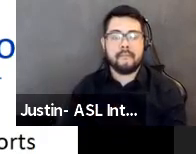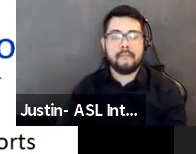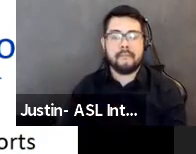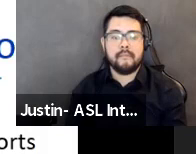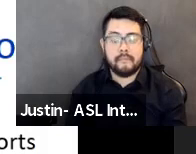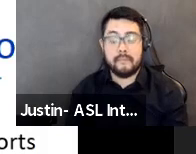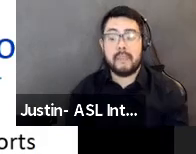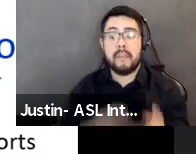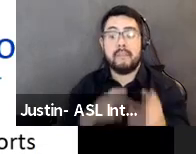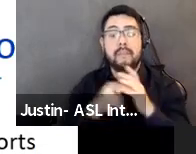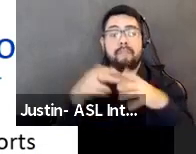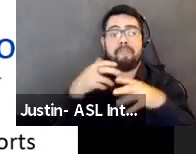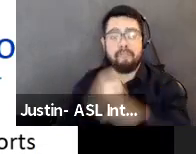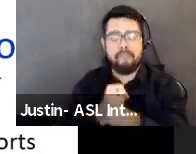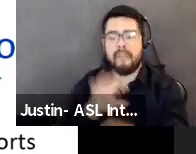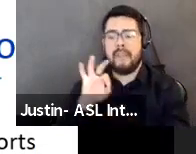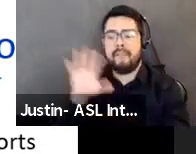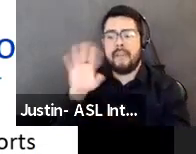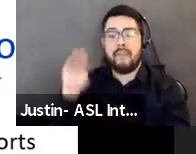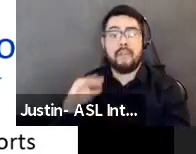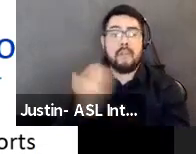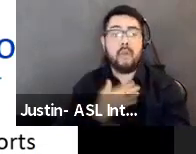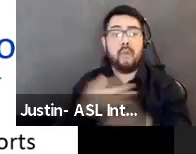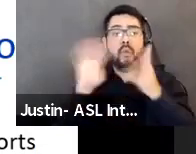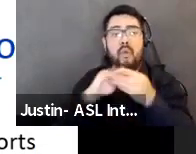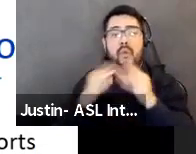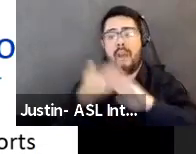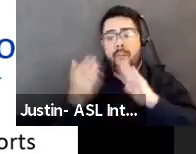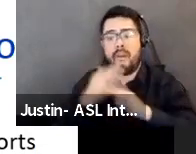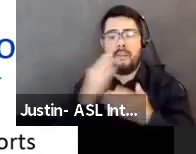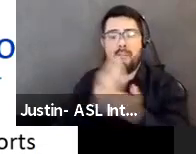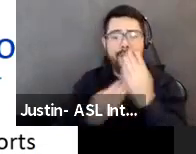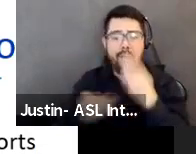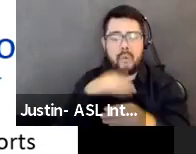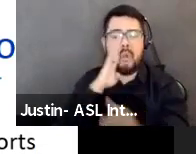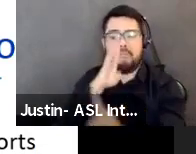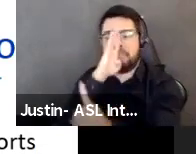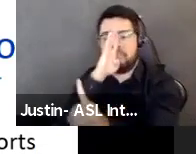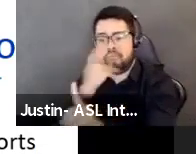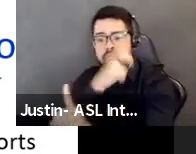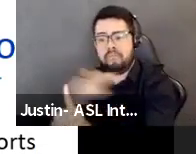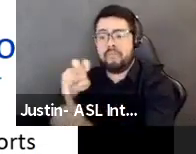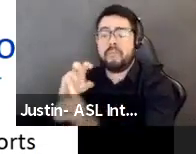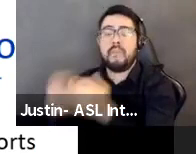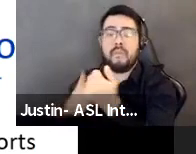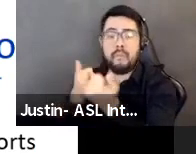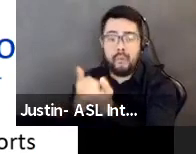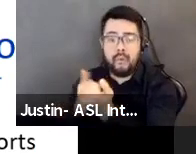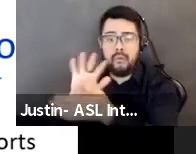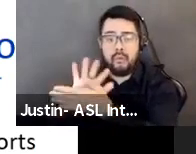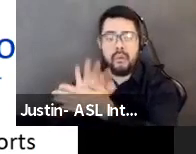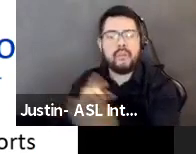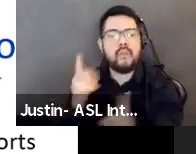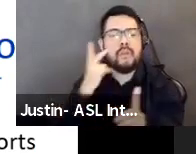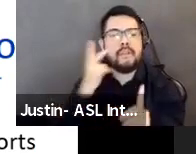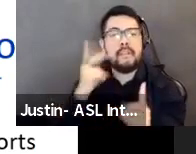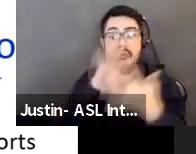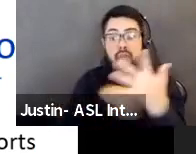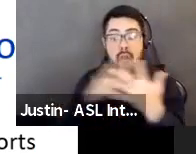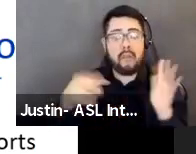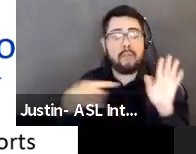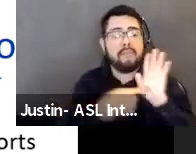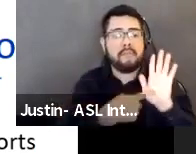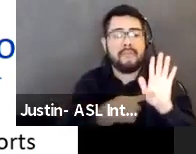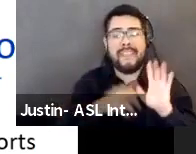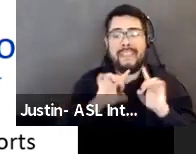in all 95 percent of our operating budget directly supports schools as you can see on the chart district schools at